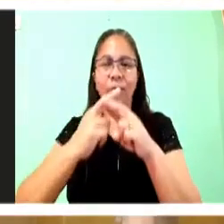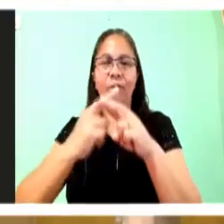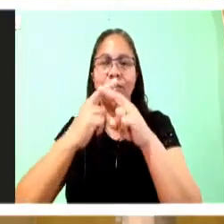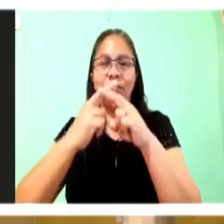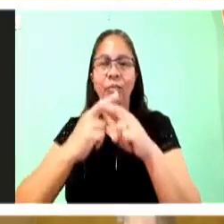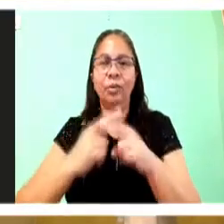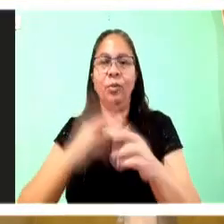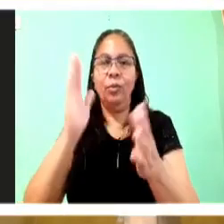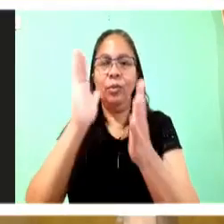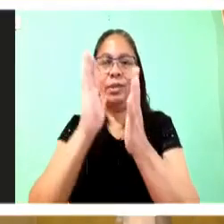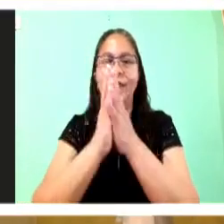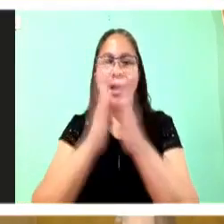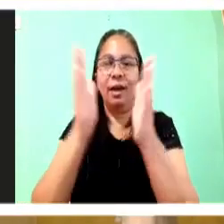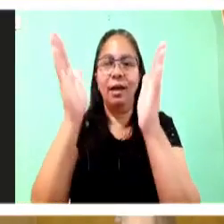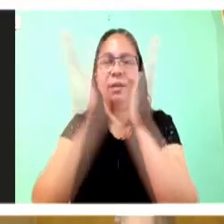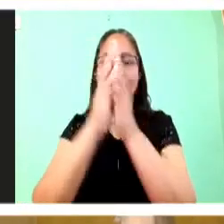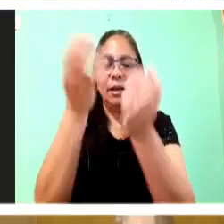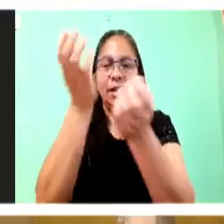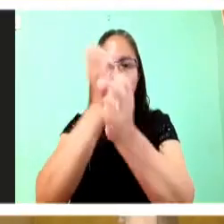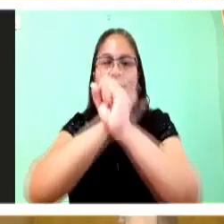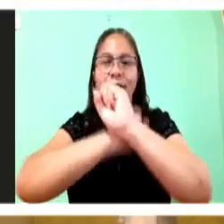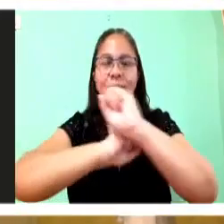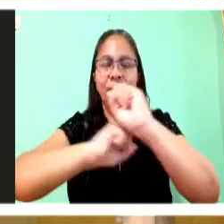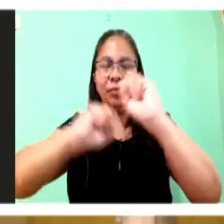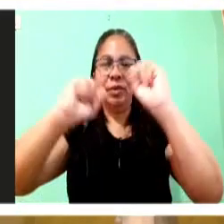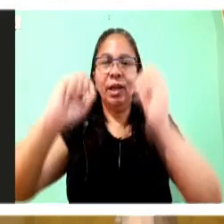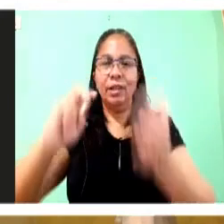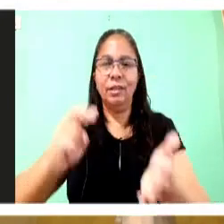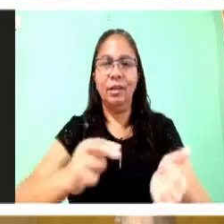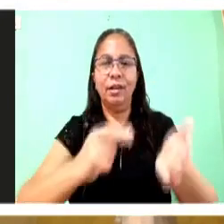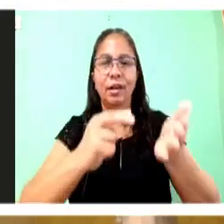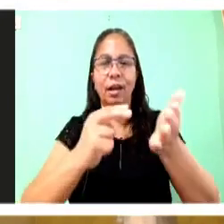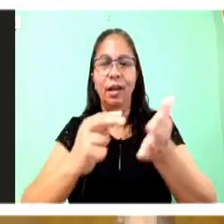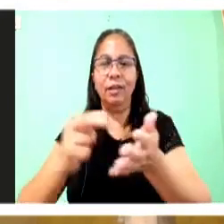Lord. Hosanna in the